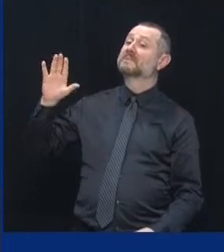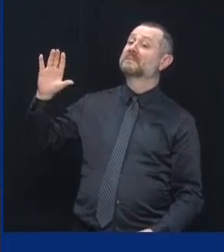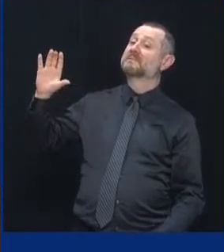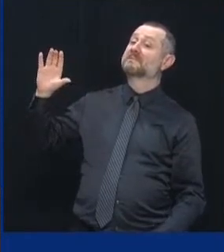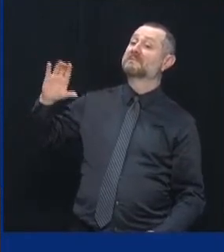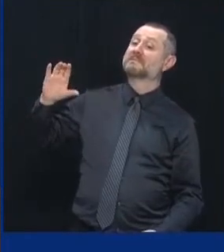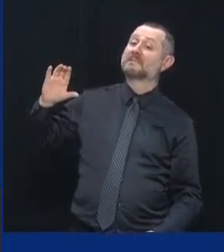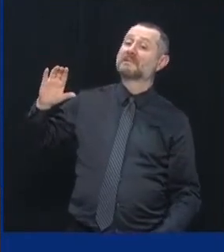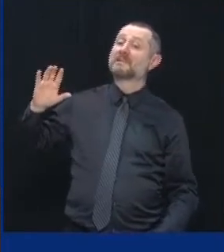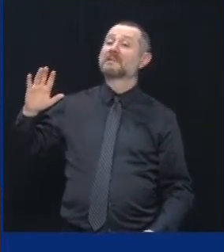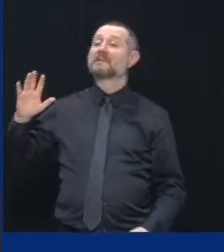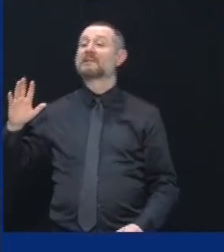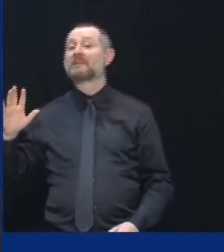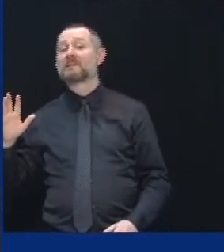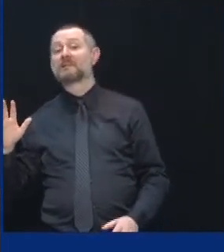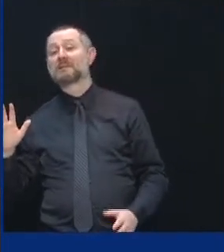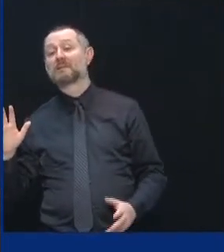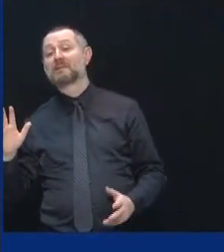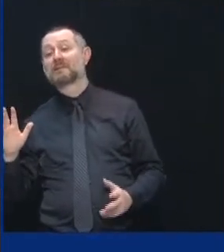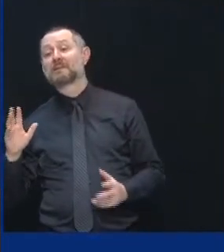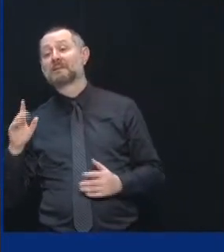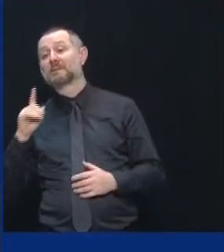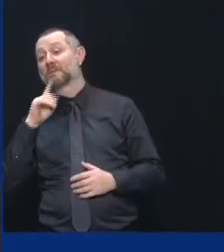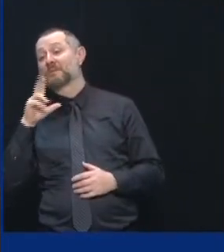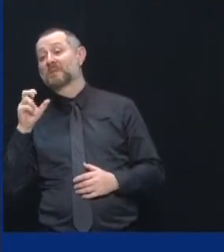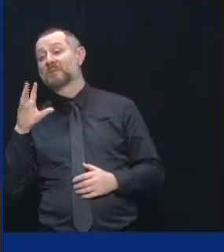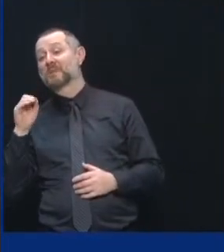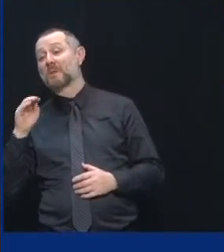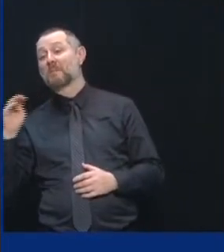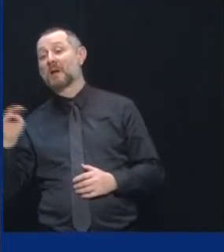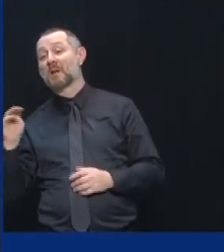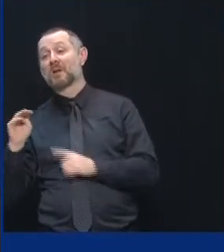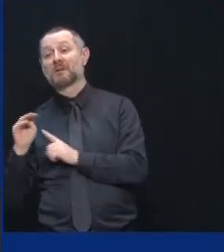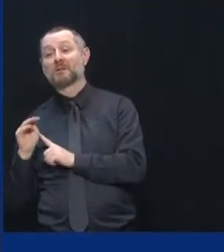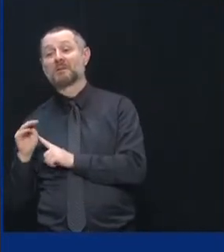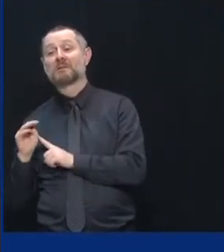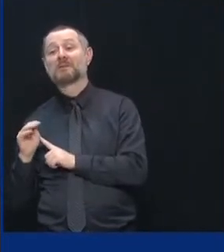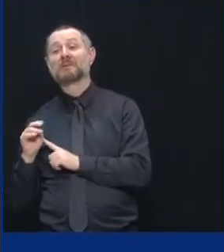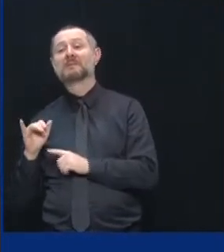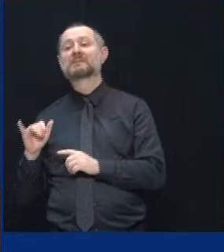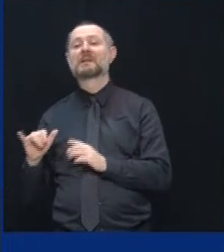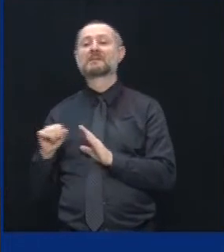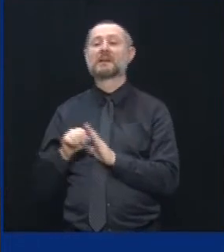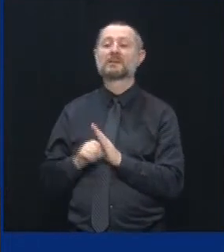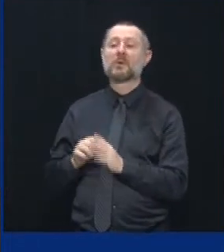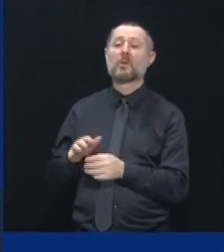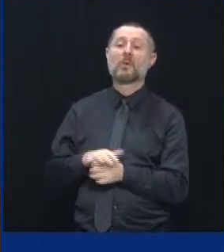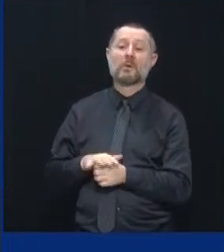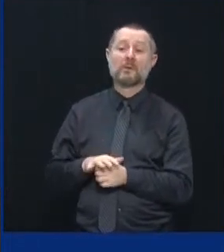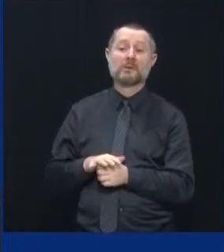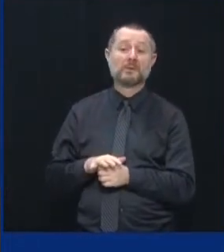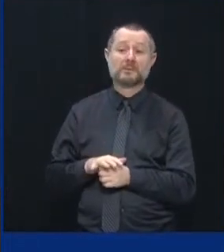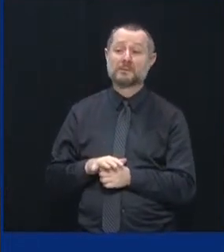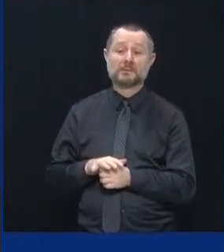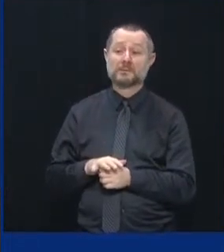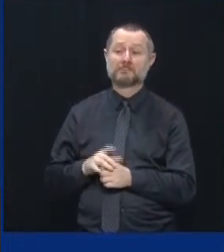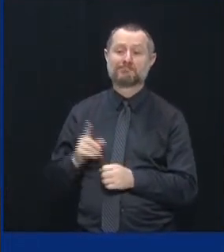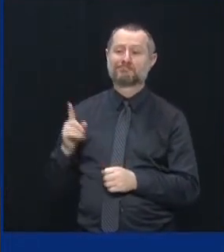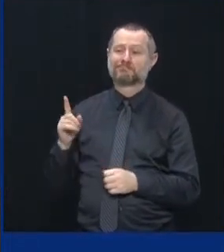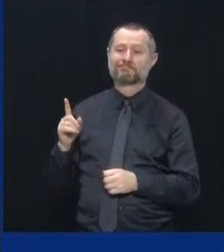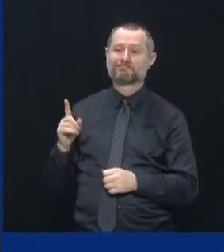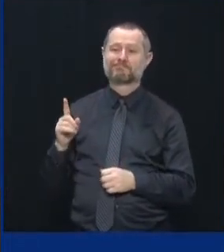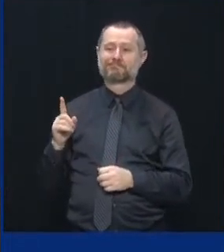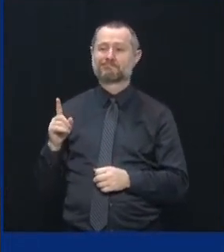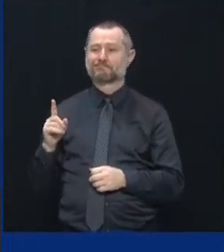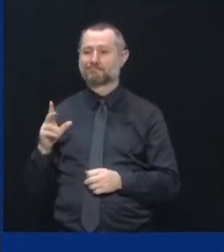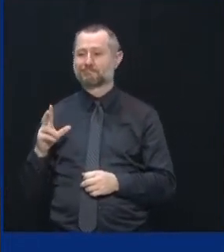fund, there is no distribution formula for that $350 that does not get the